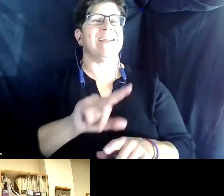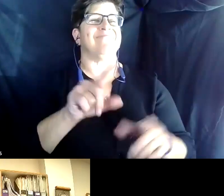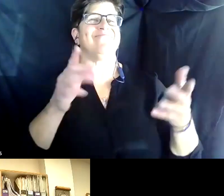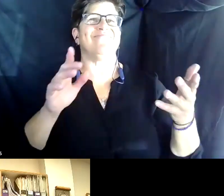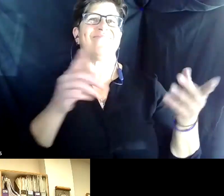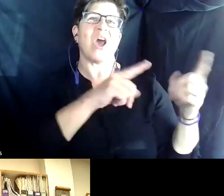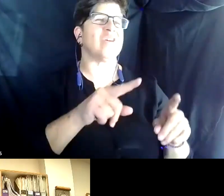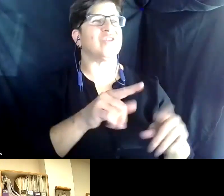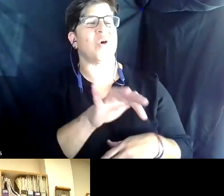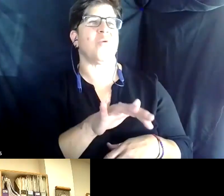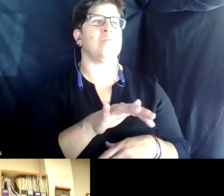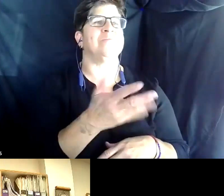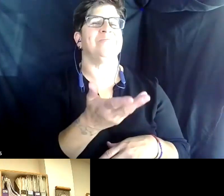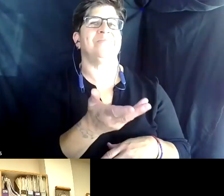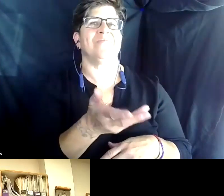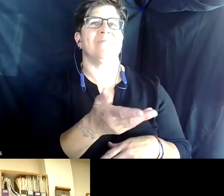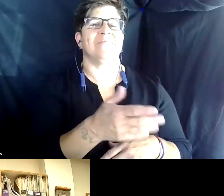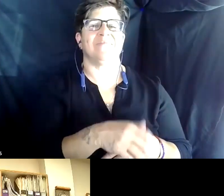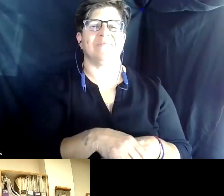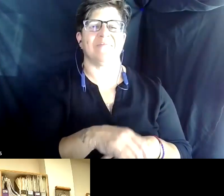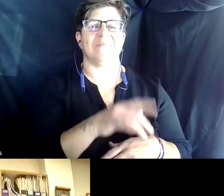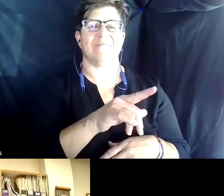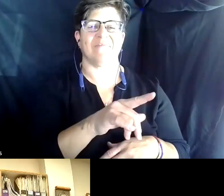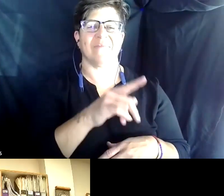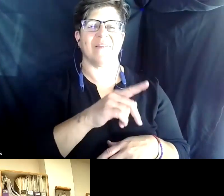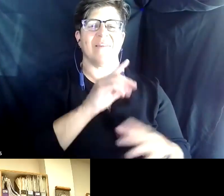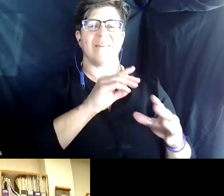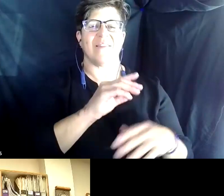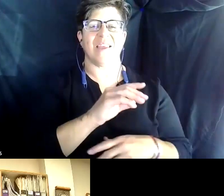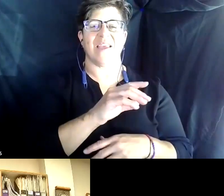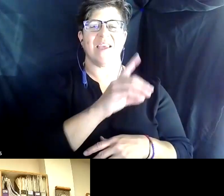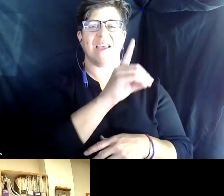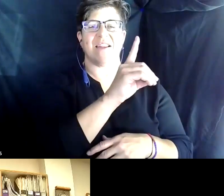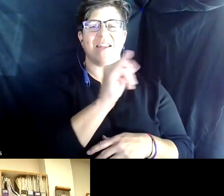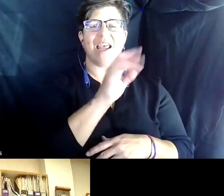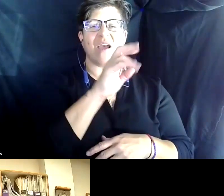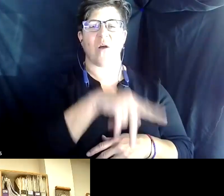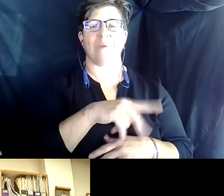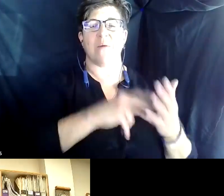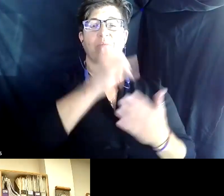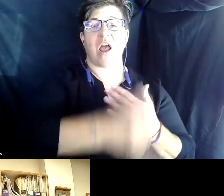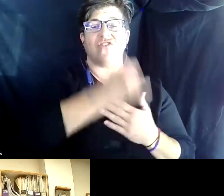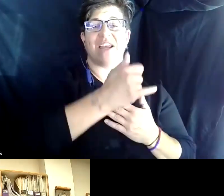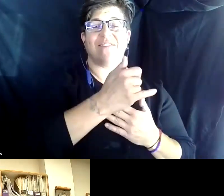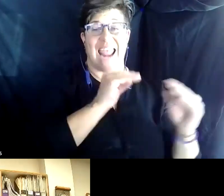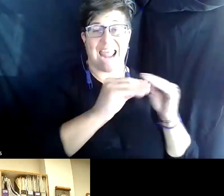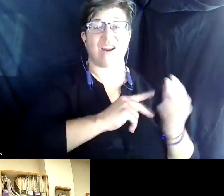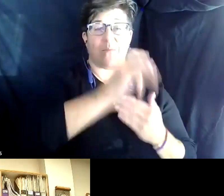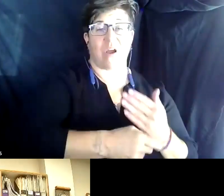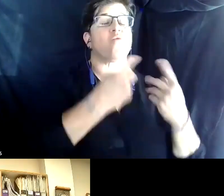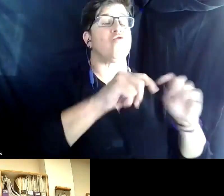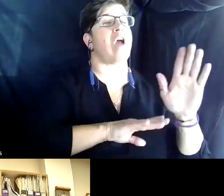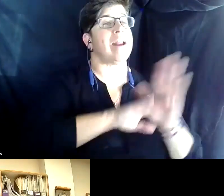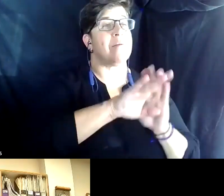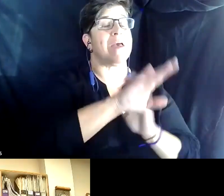for instance, the ADAR project, the RNA editing project that Shiri mentioned, is something that we're trying to develop in order to